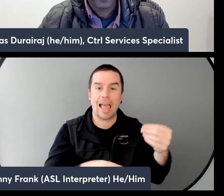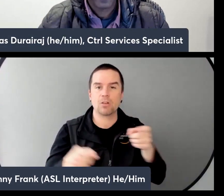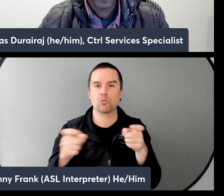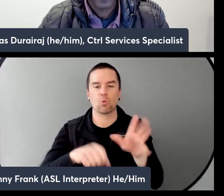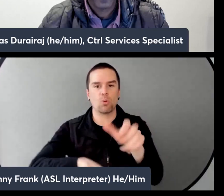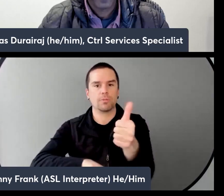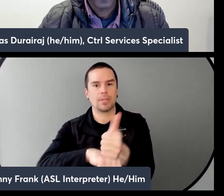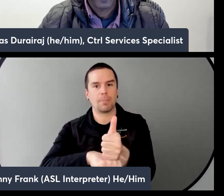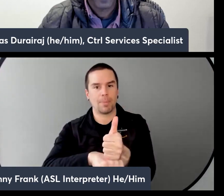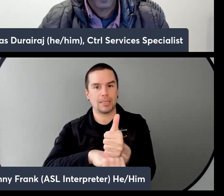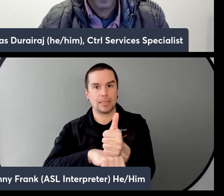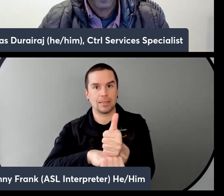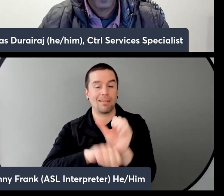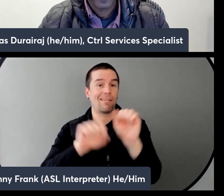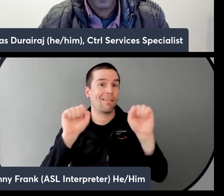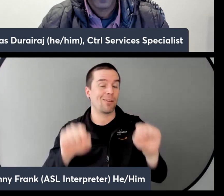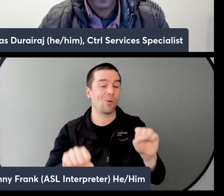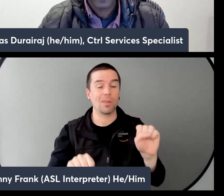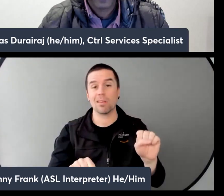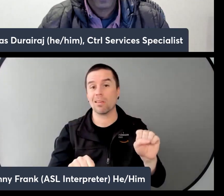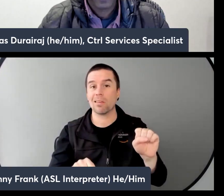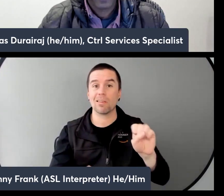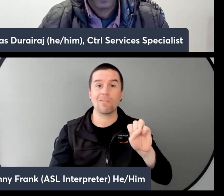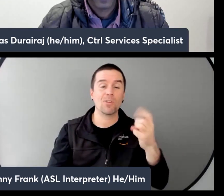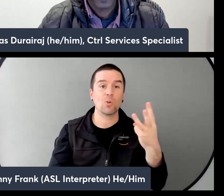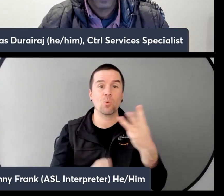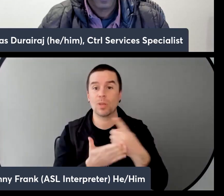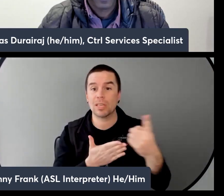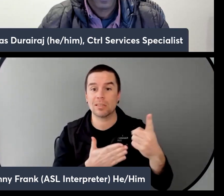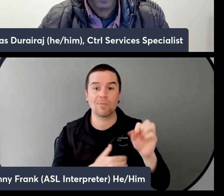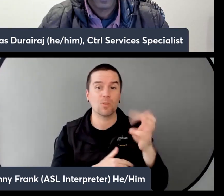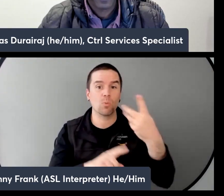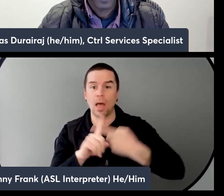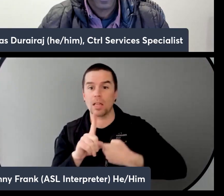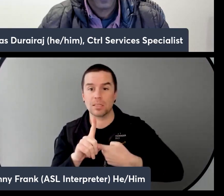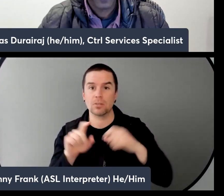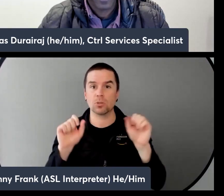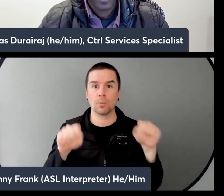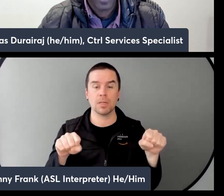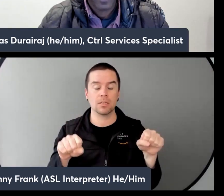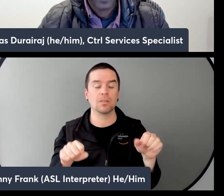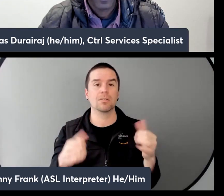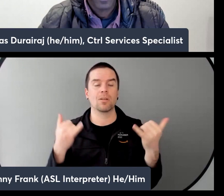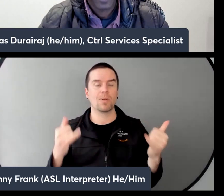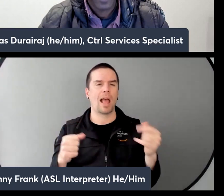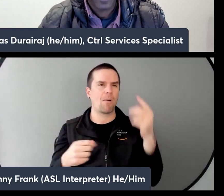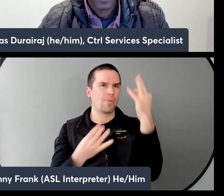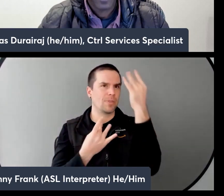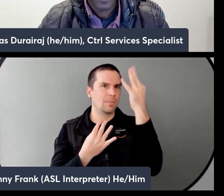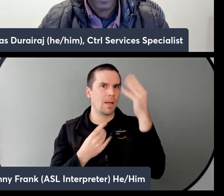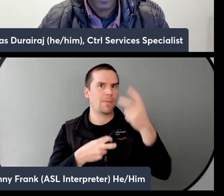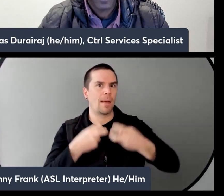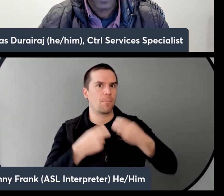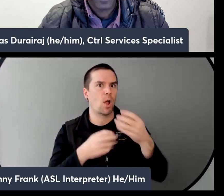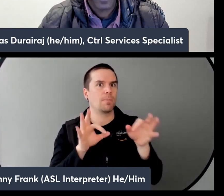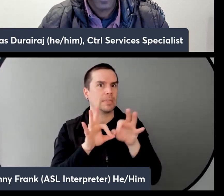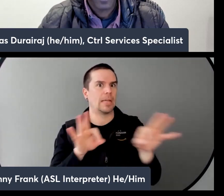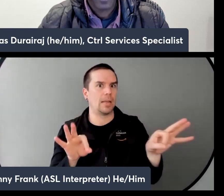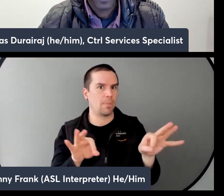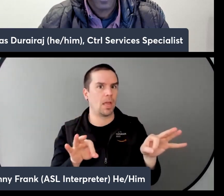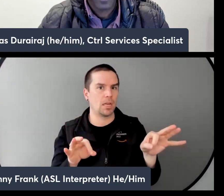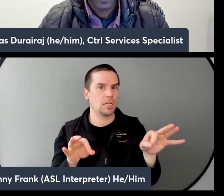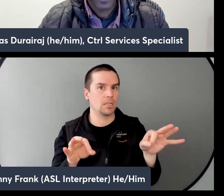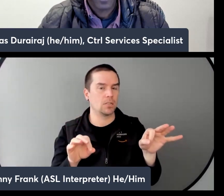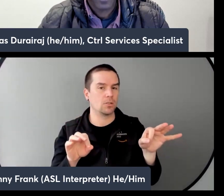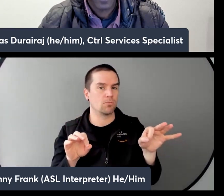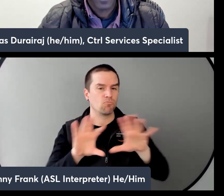anywhere between few weeks to months, right? So to put that problem statement into perspective, it takes anywhere